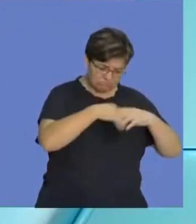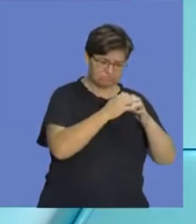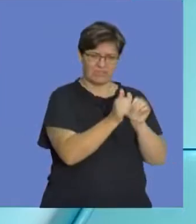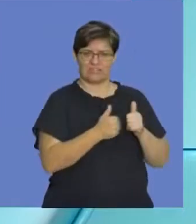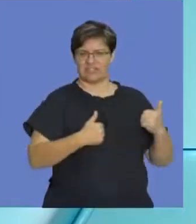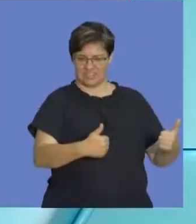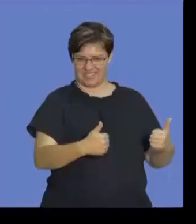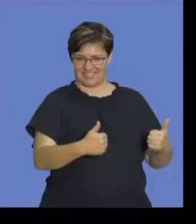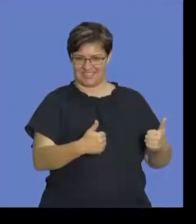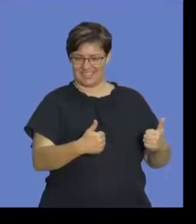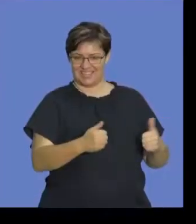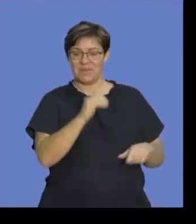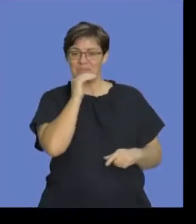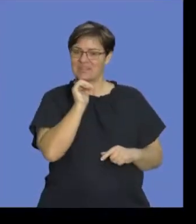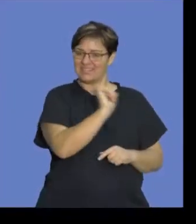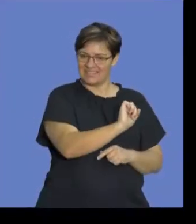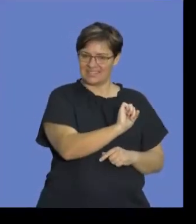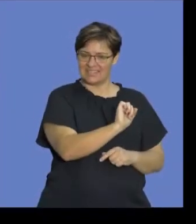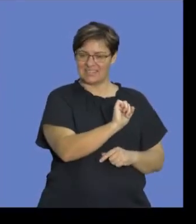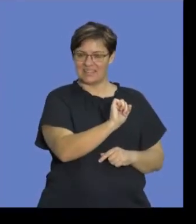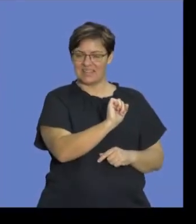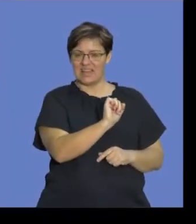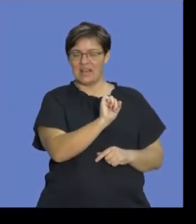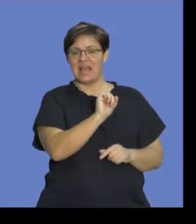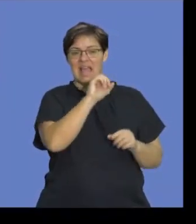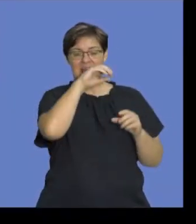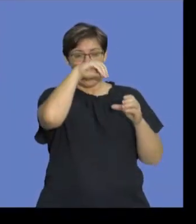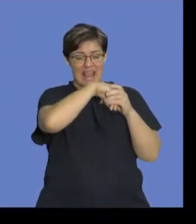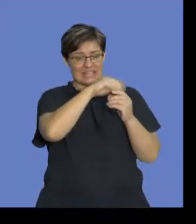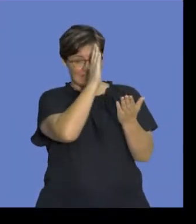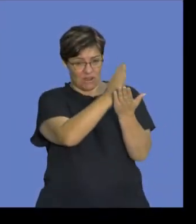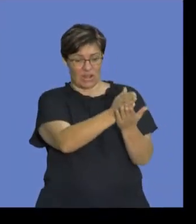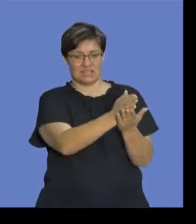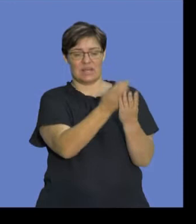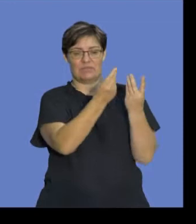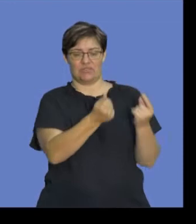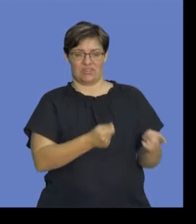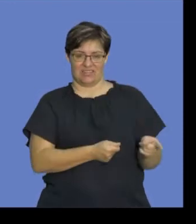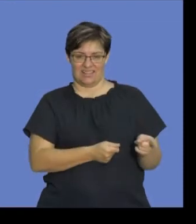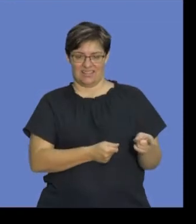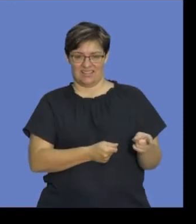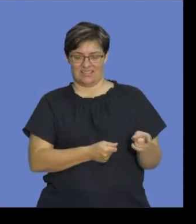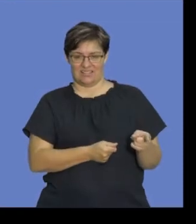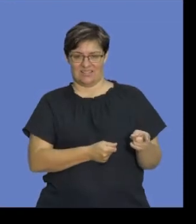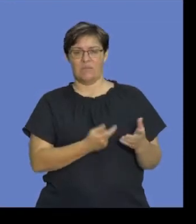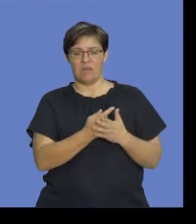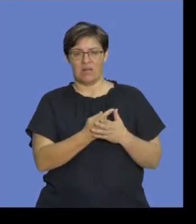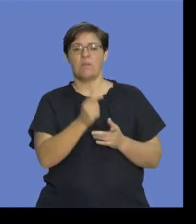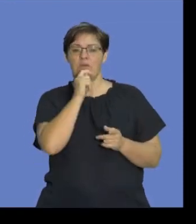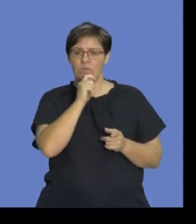That would fall within the category of your indirect materials, and we sometimes refer to this as